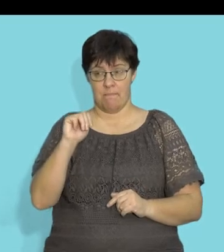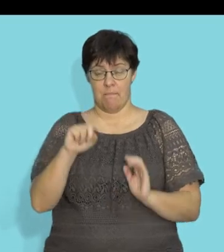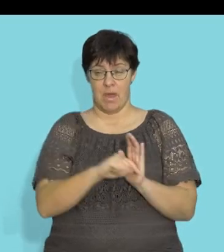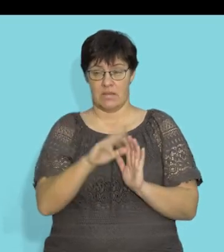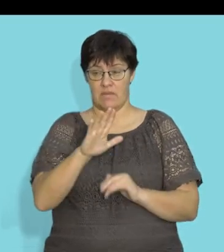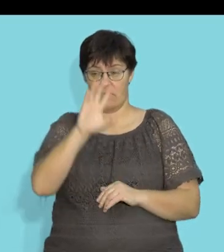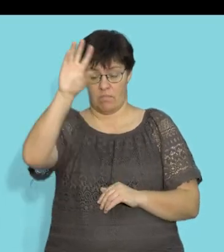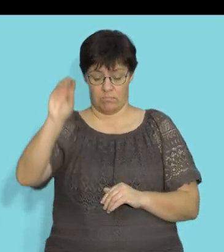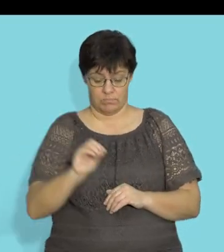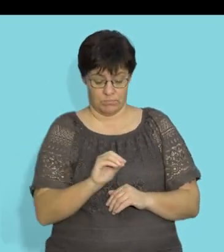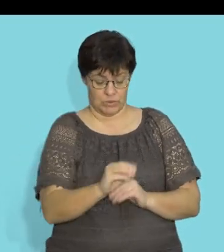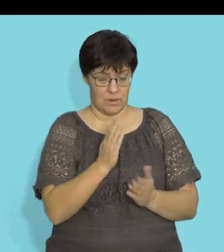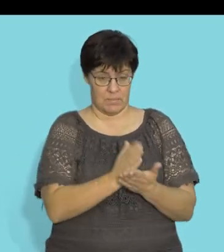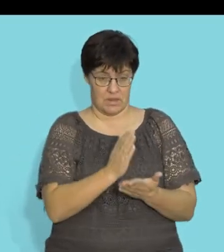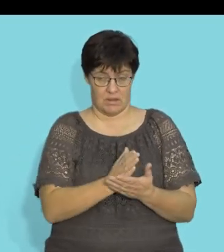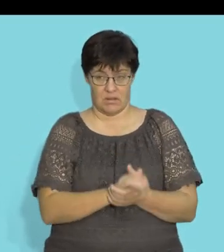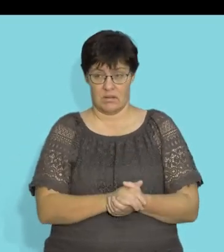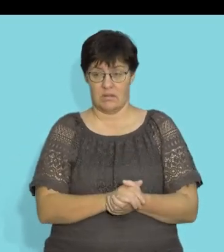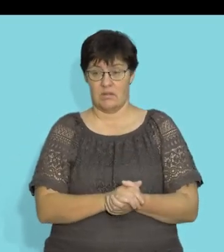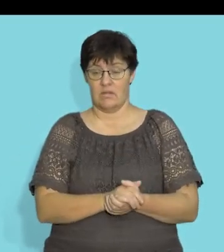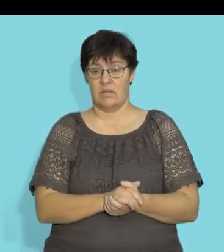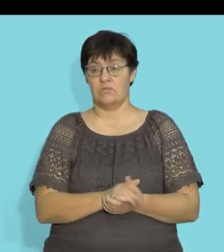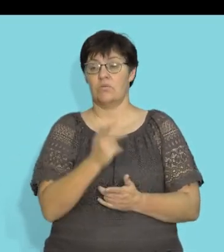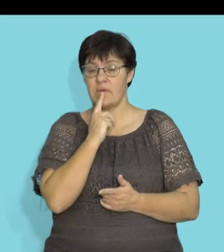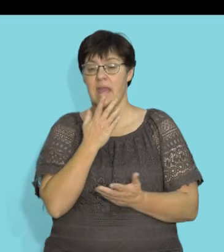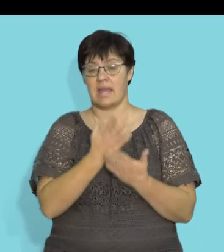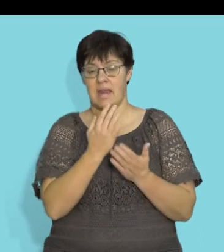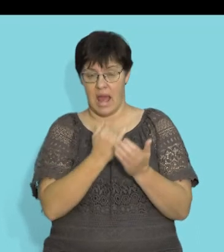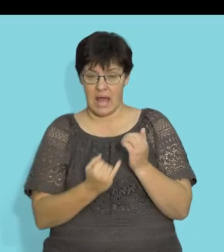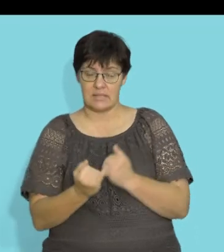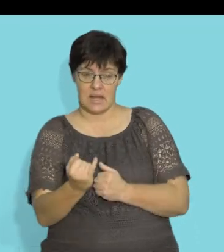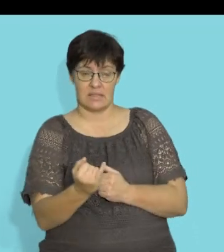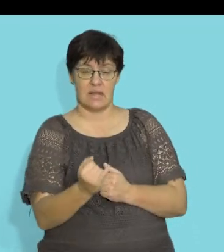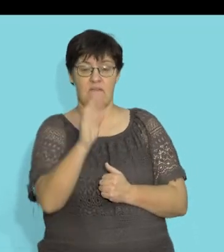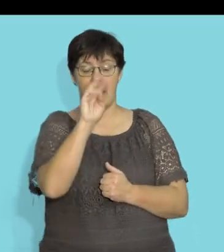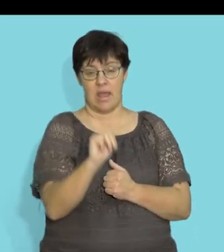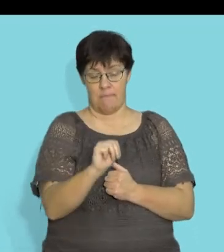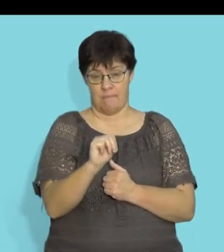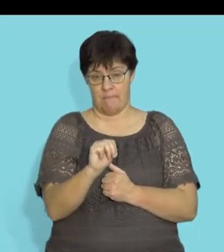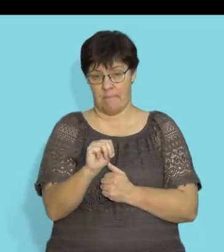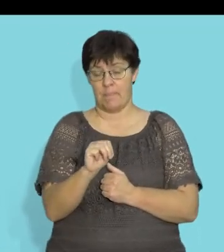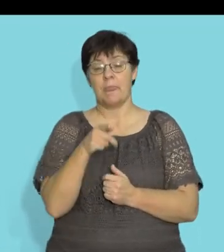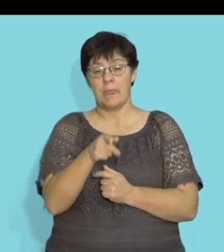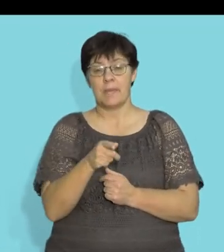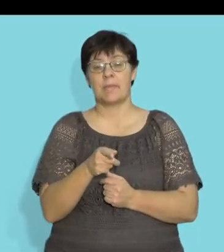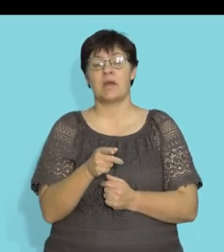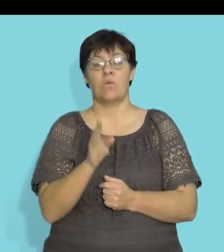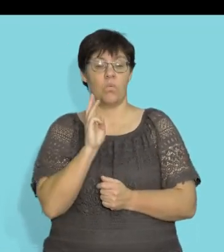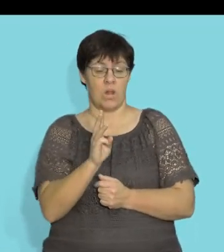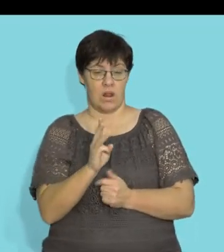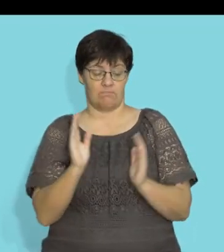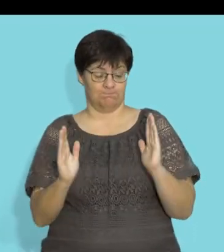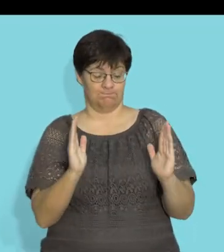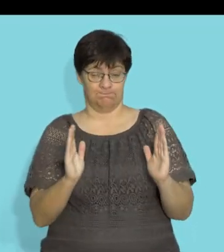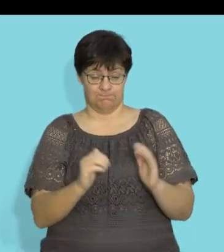ratio into this middle portion so that I can isolate the values for m that this series will